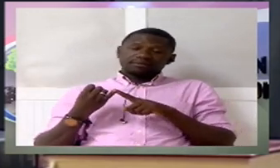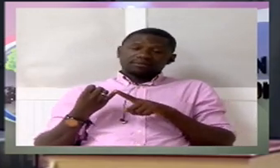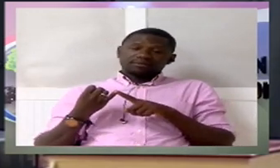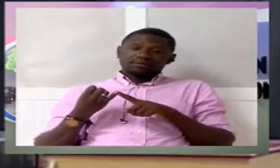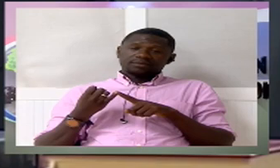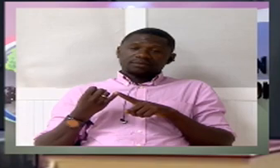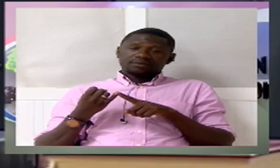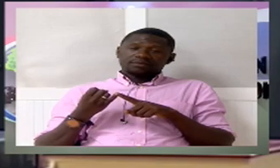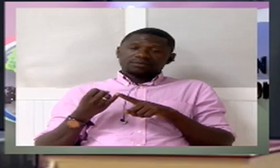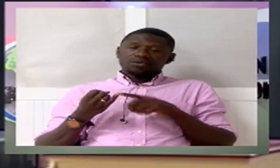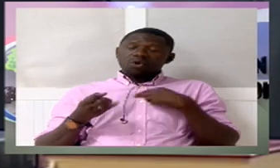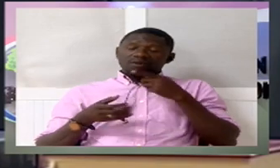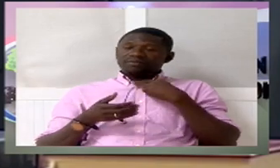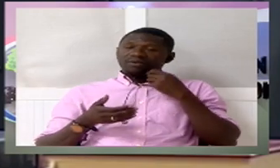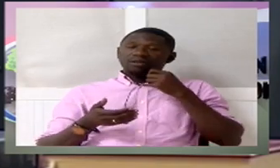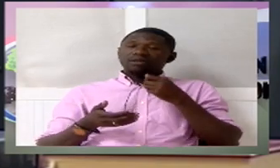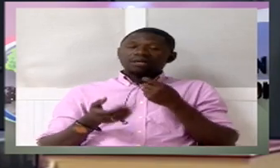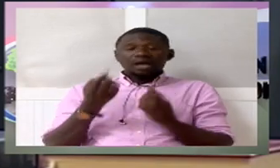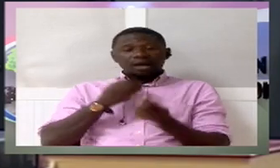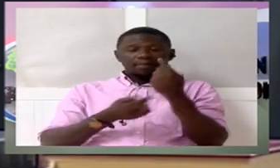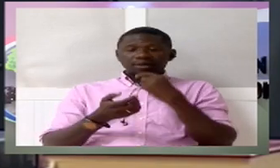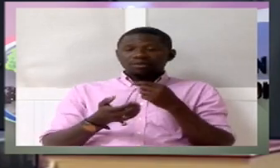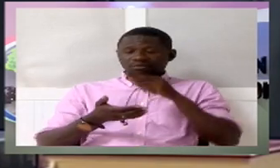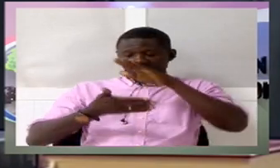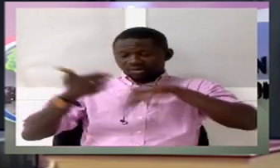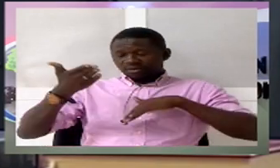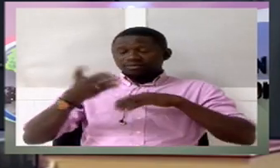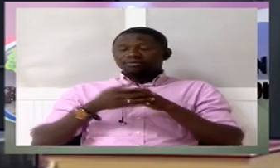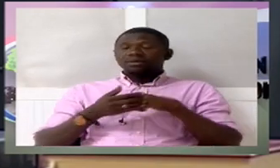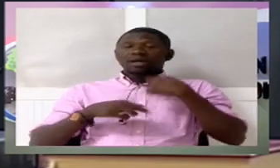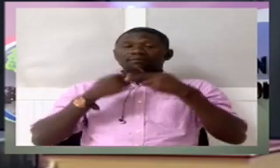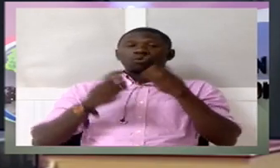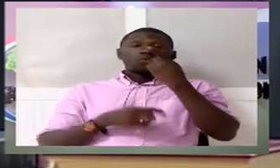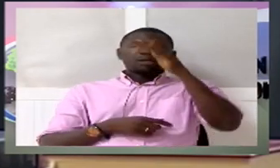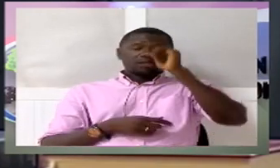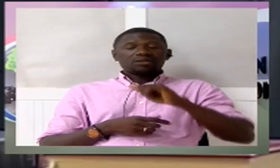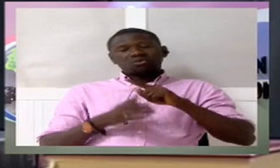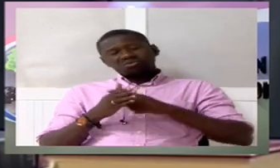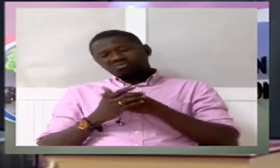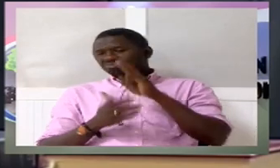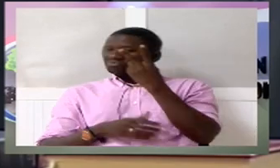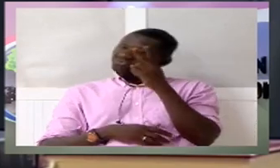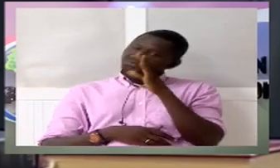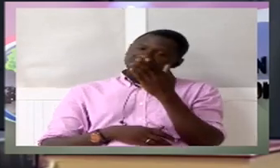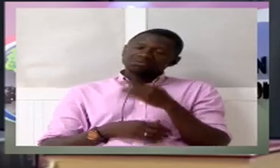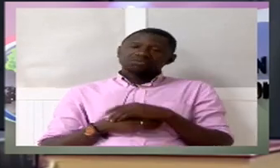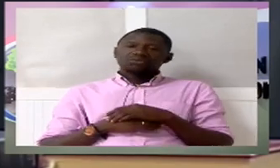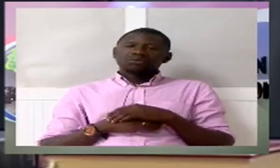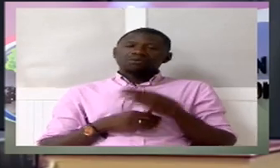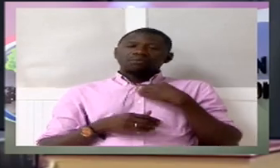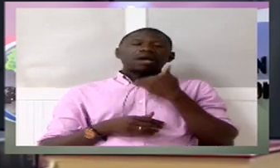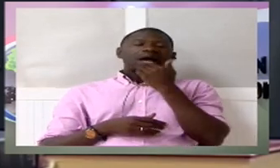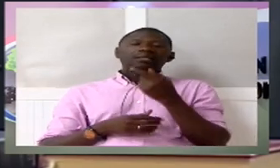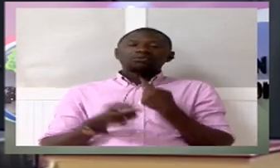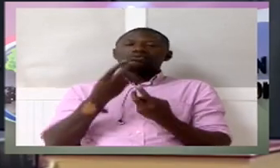of the notice of appeal. Wolam appealo nyin na notice o nyin. After a year or two, sanji kilingo sanji fula nyaro. I was asked